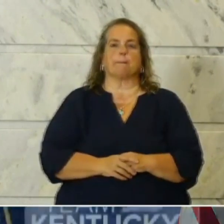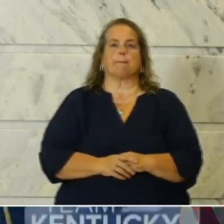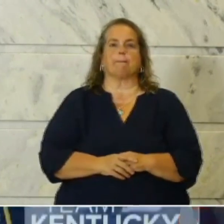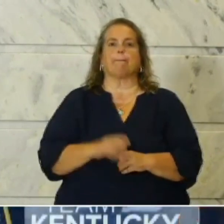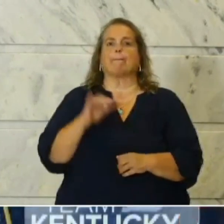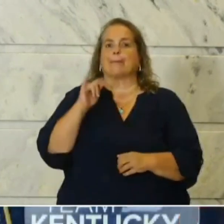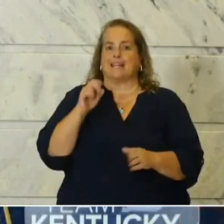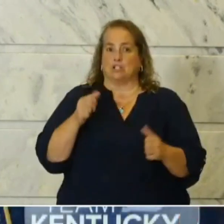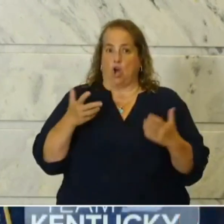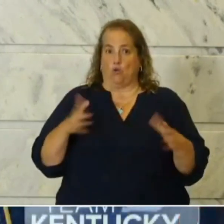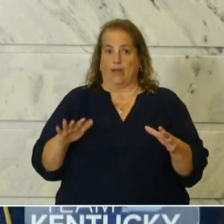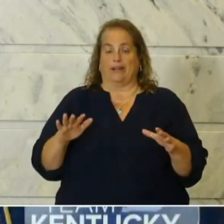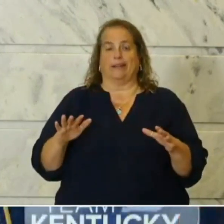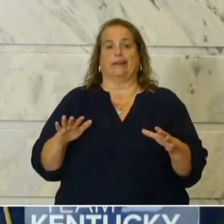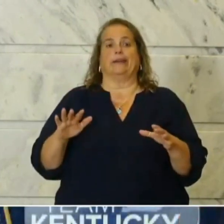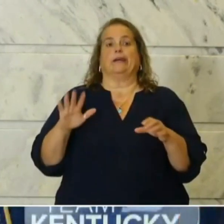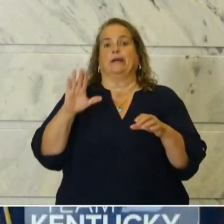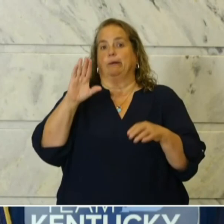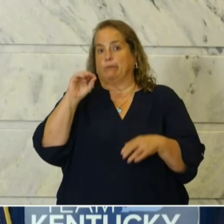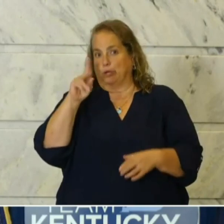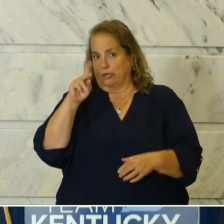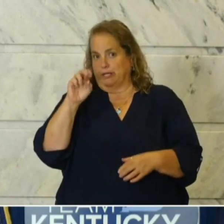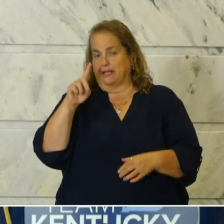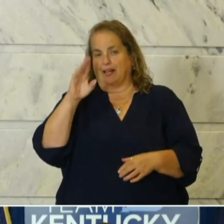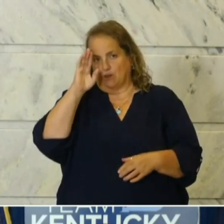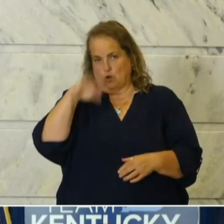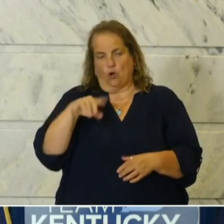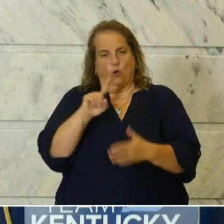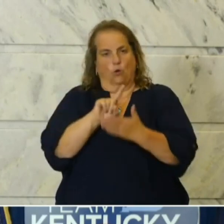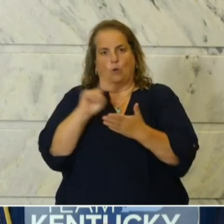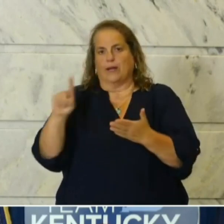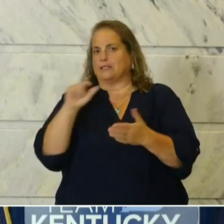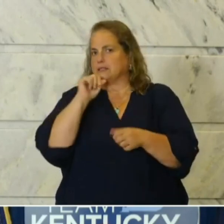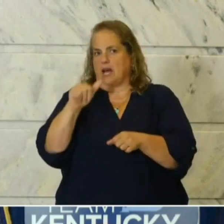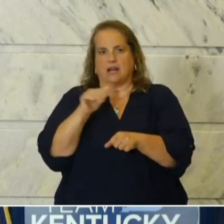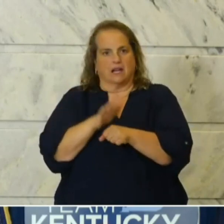It's already fully booked. No, 1 week is not enough.